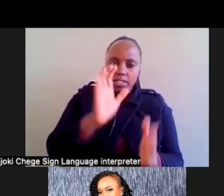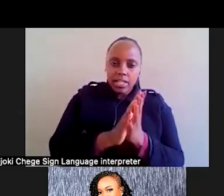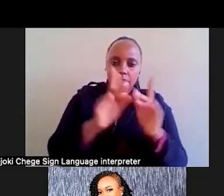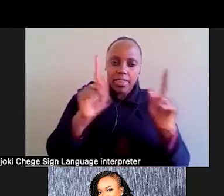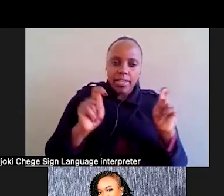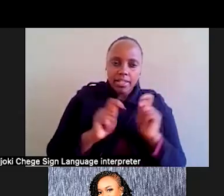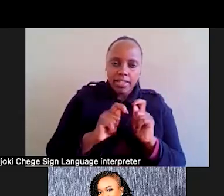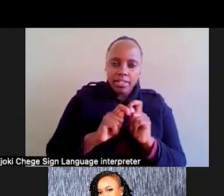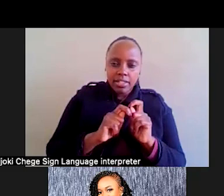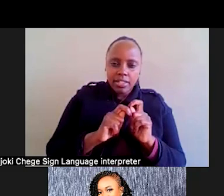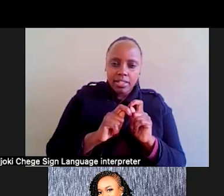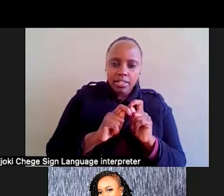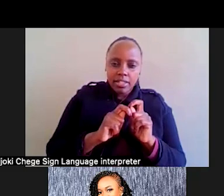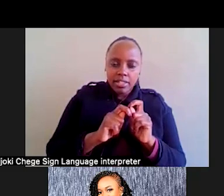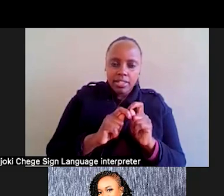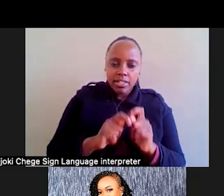Somaliland, please, Caroline.